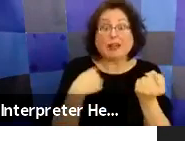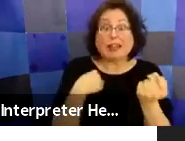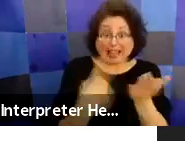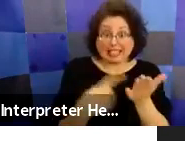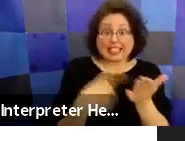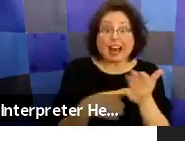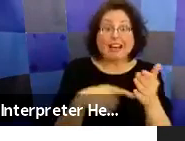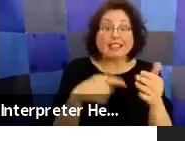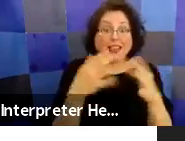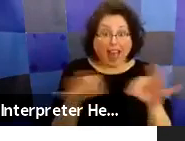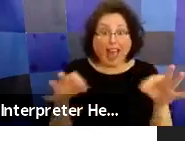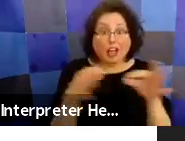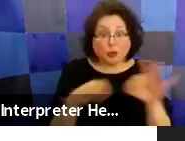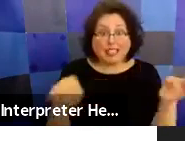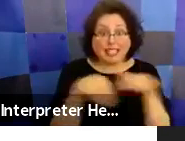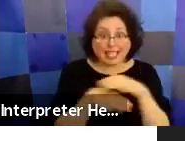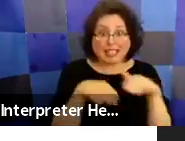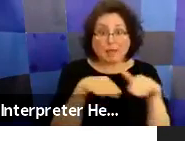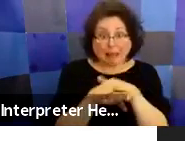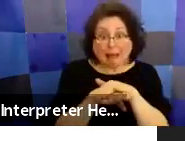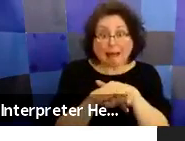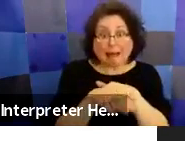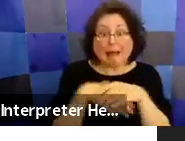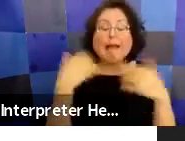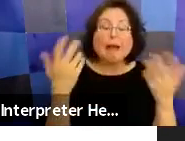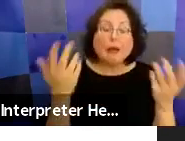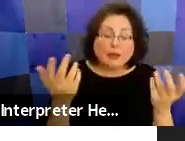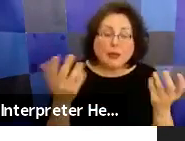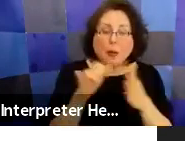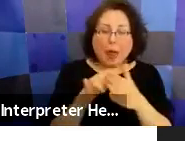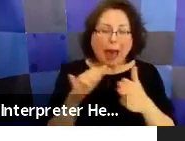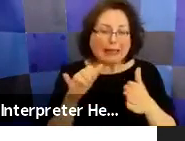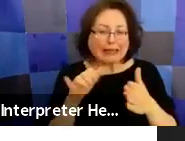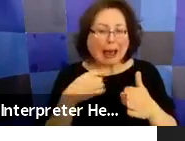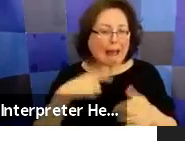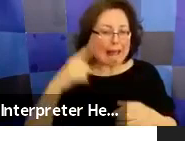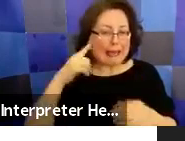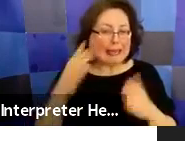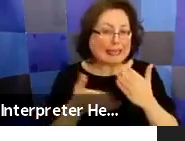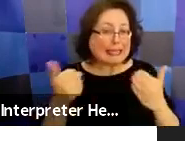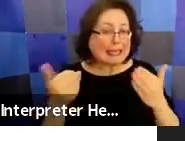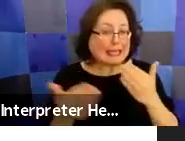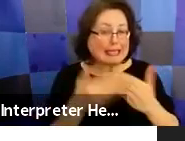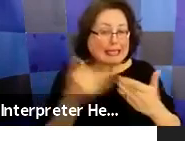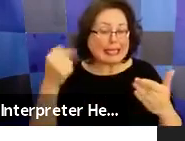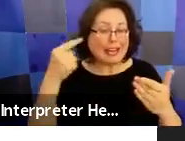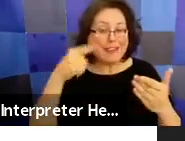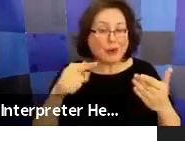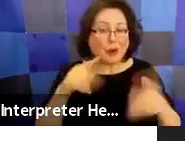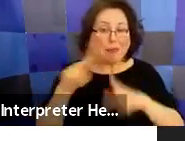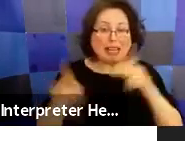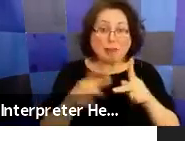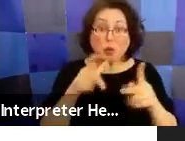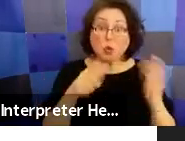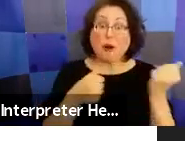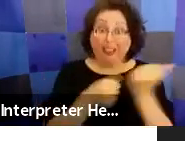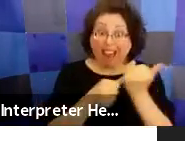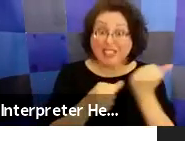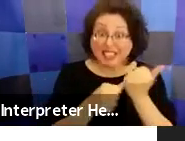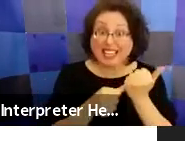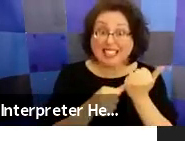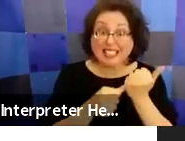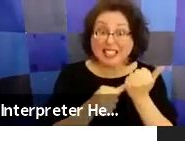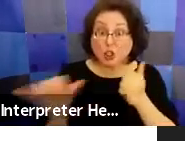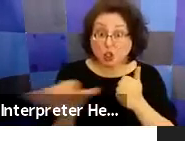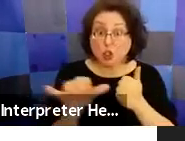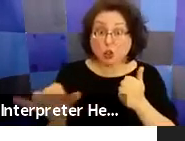language accessibility advocacy, is that I think it's really easy, even for well-meaning advocates, to